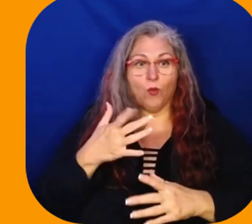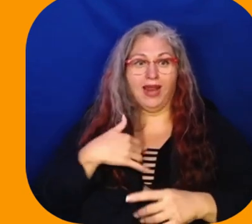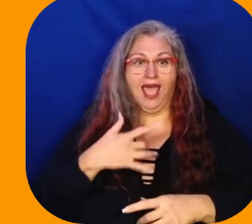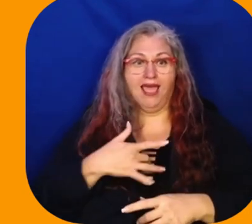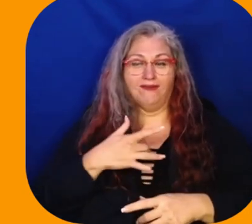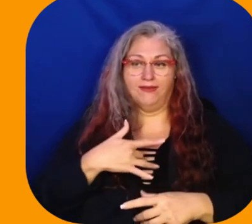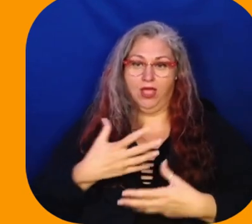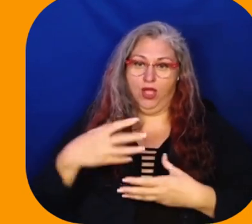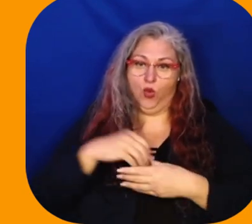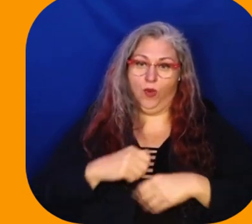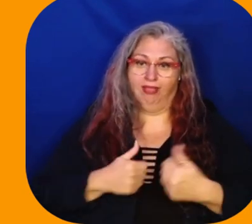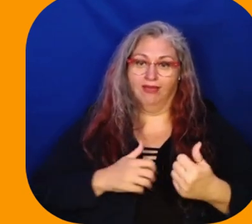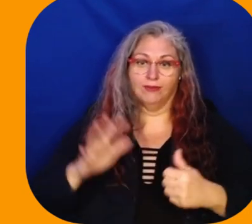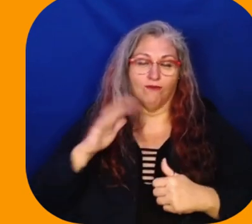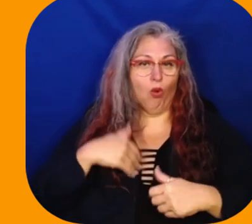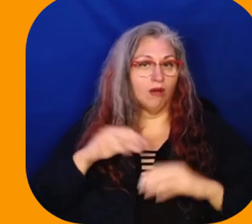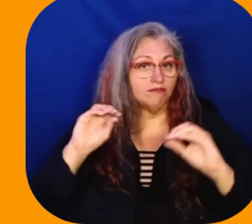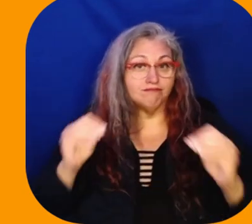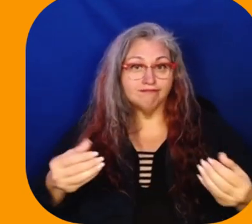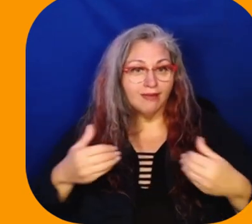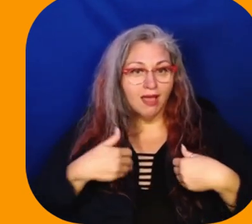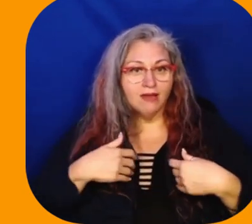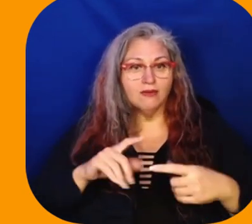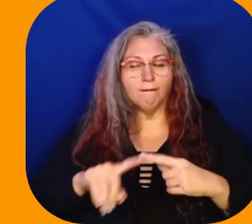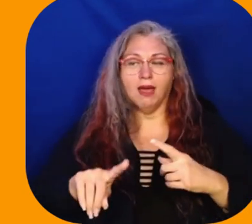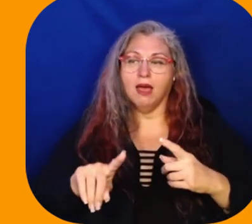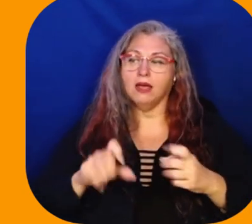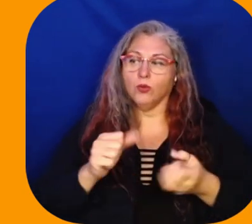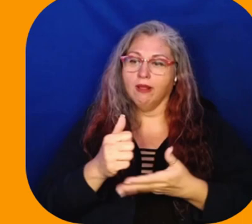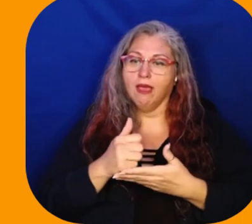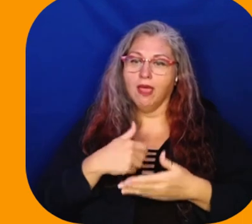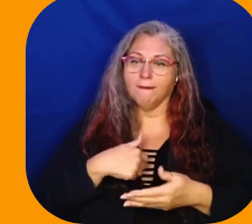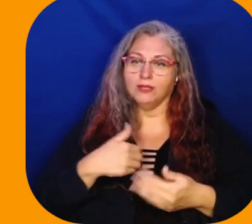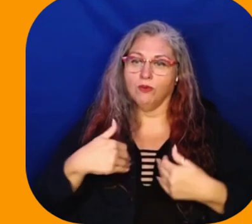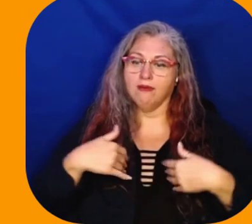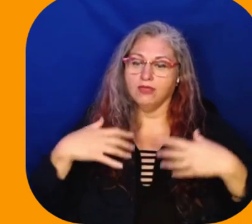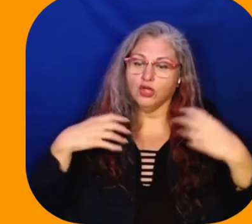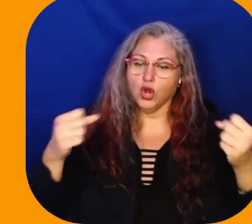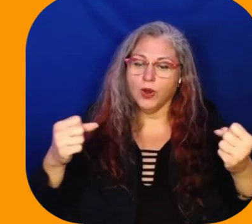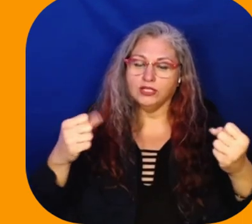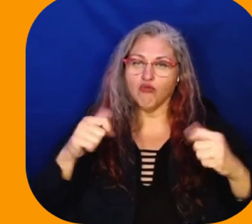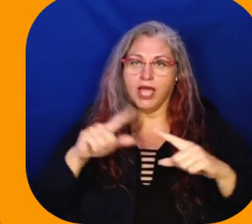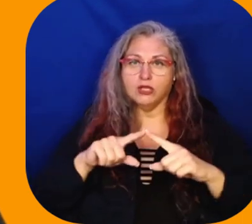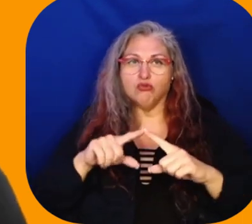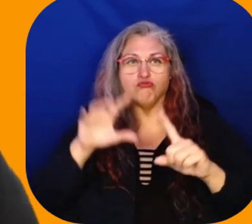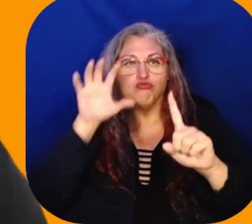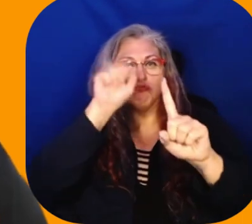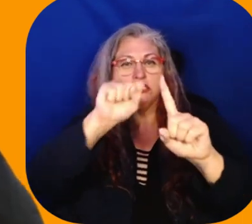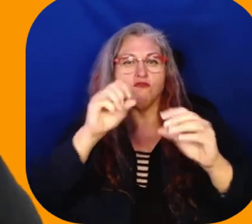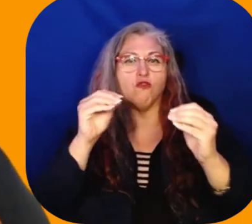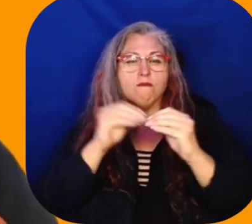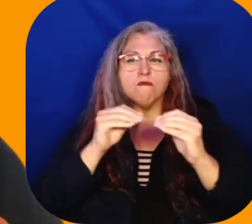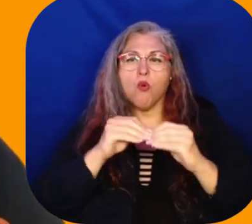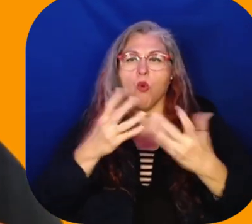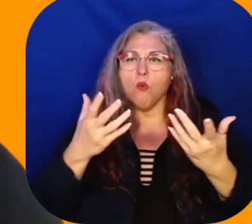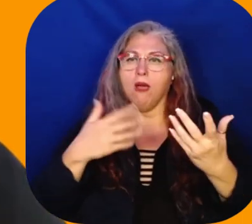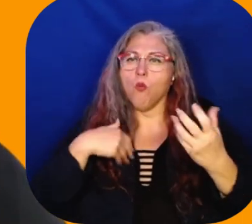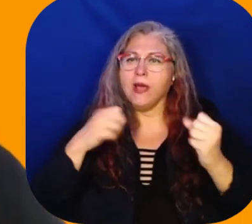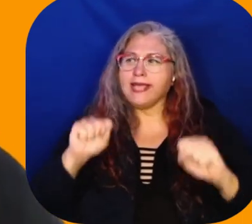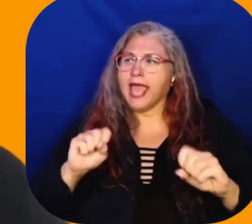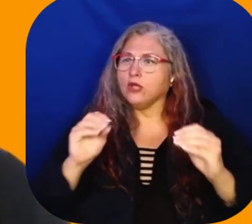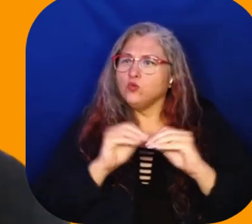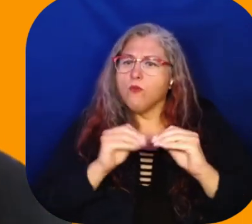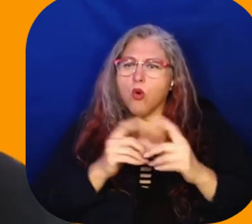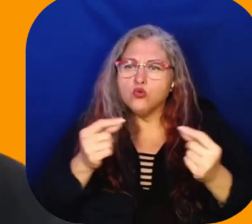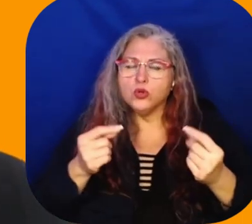have already, but it helps me to have the courage to reach for more. Like, okay, so what else can I do? What else can I say? I'm finding